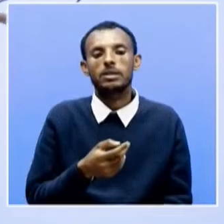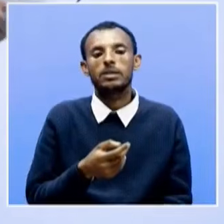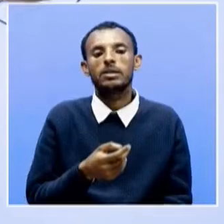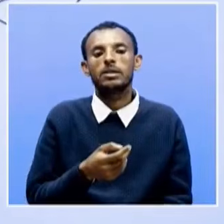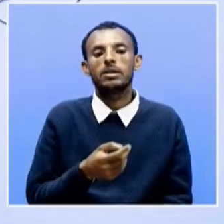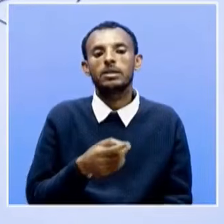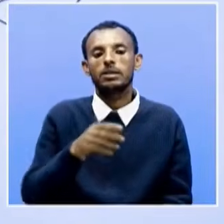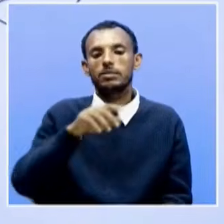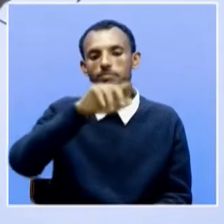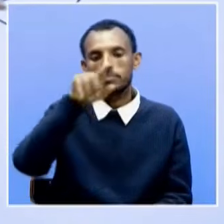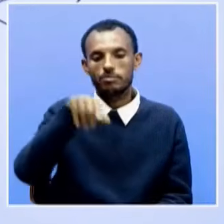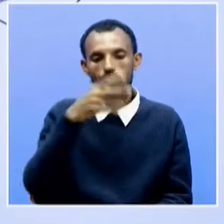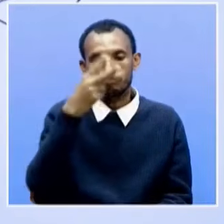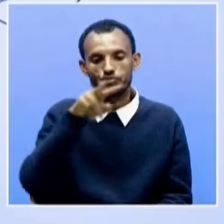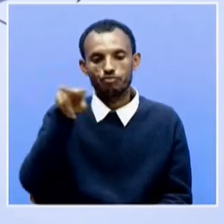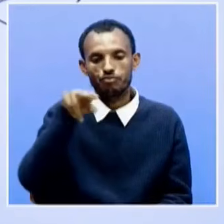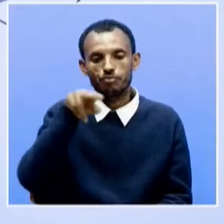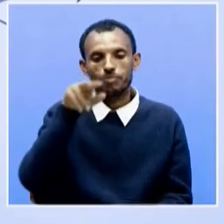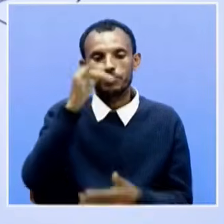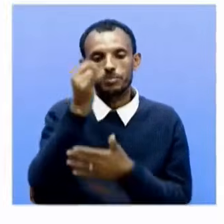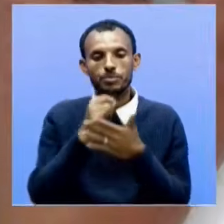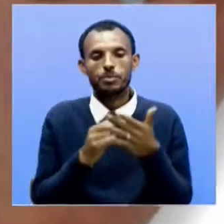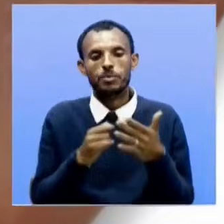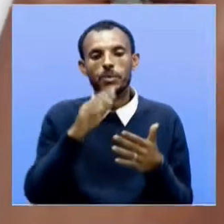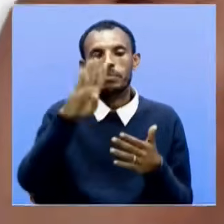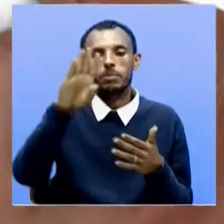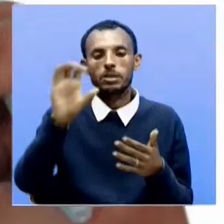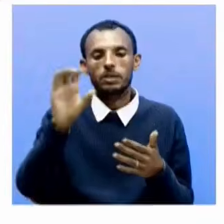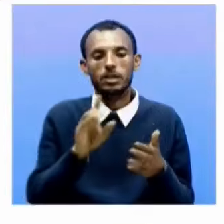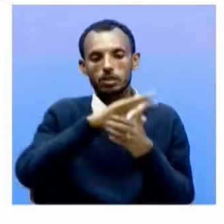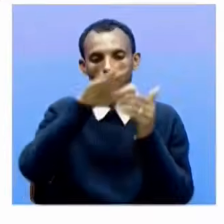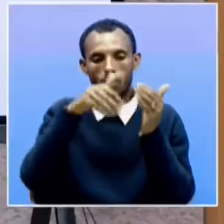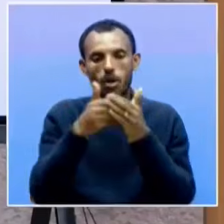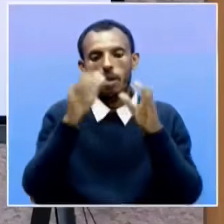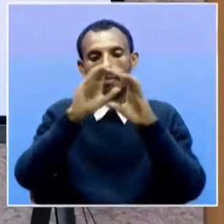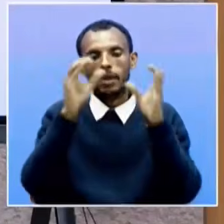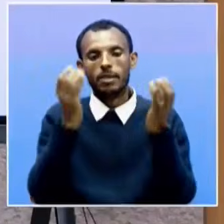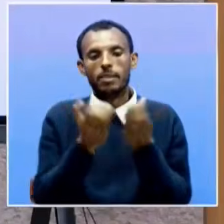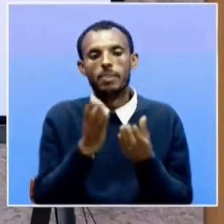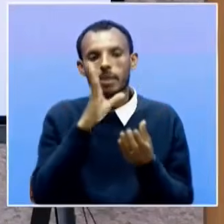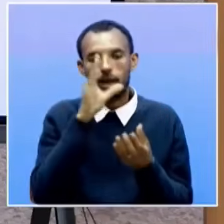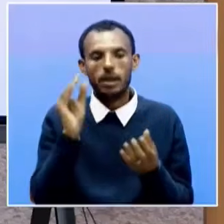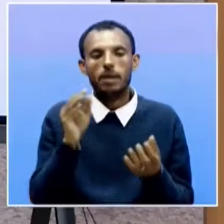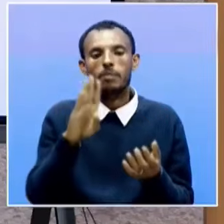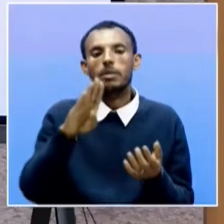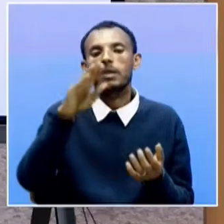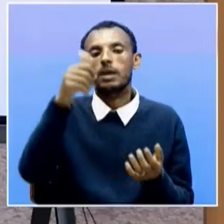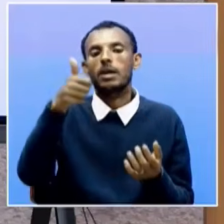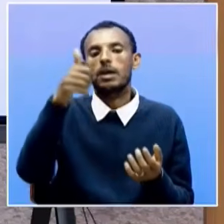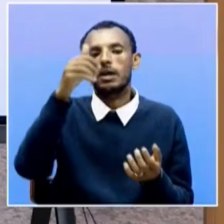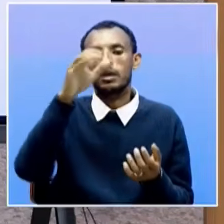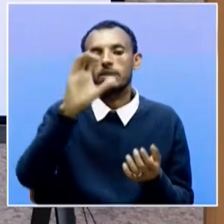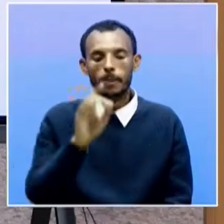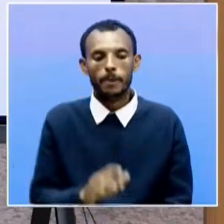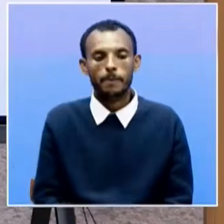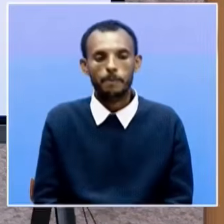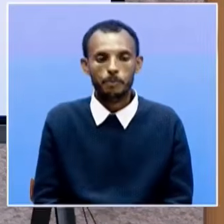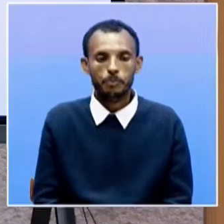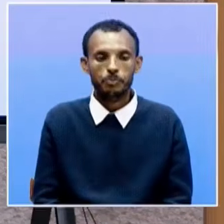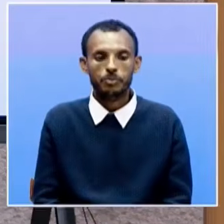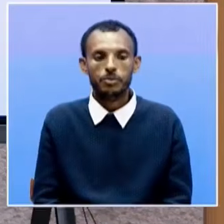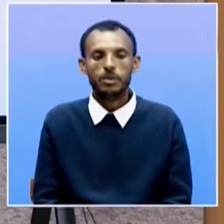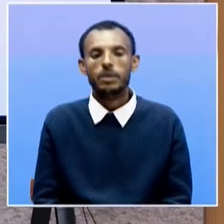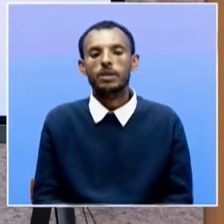this portion, okay, the whole this part, and BAC means measure